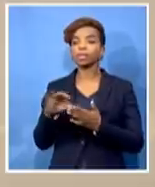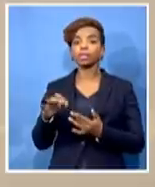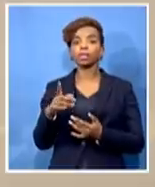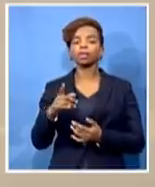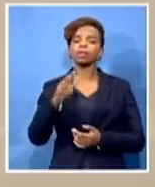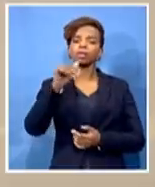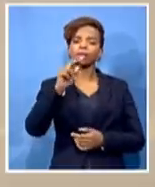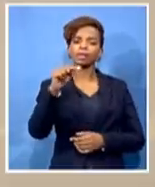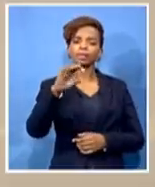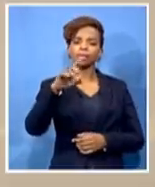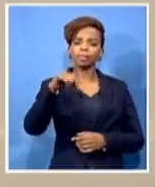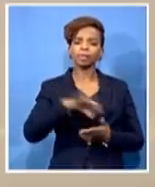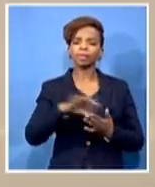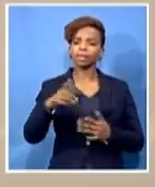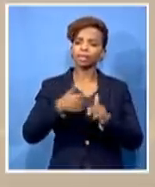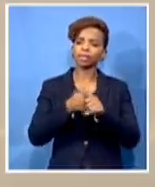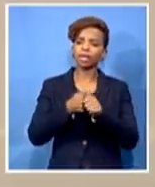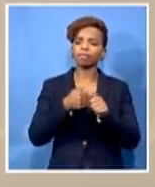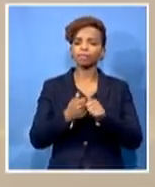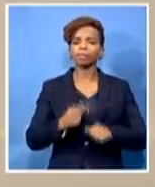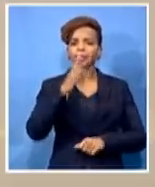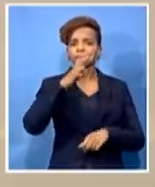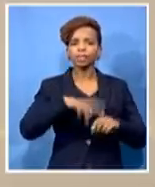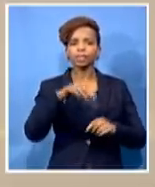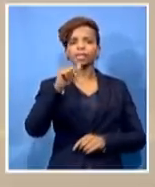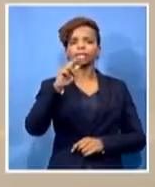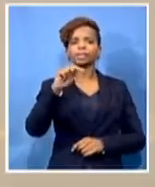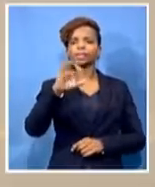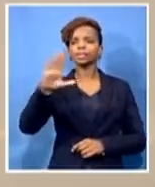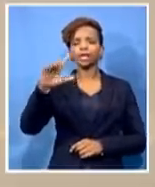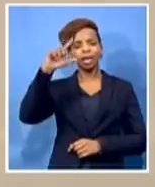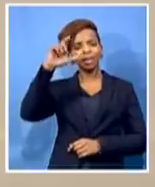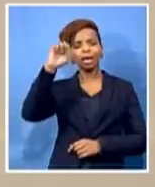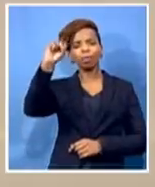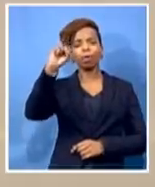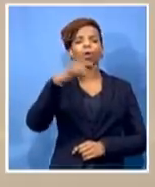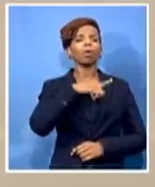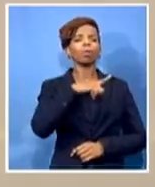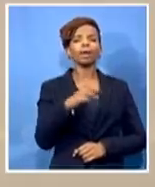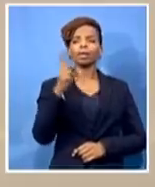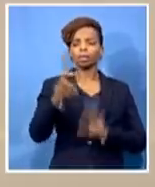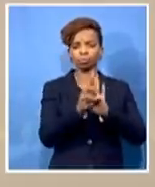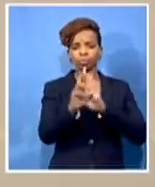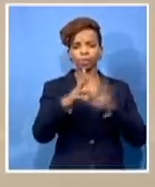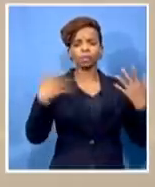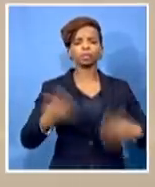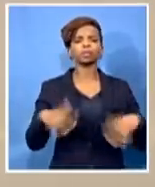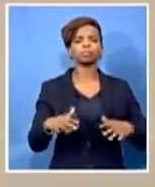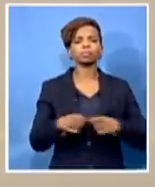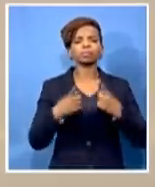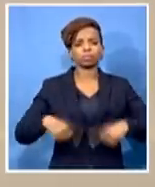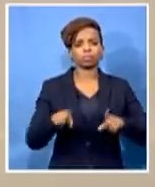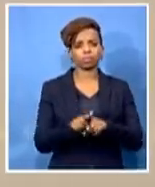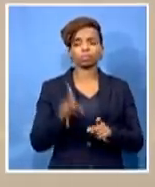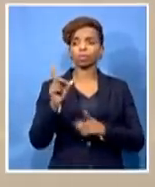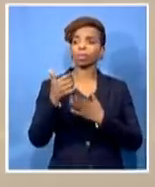that represents the aspiration of our people. We need the ANC that is going to carry us from generation to come. The ANC can't die in our hands.